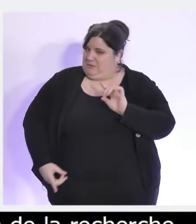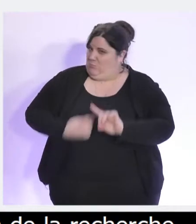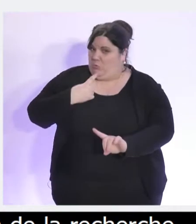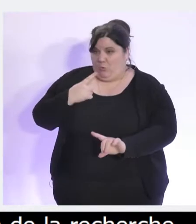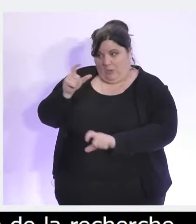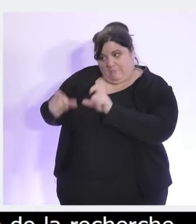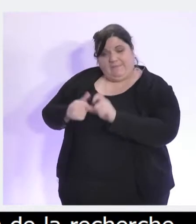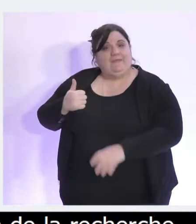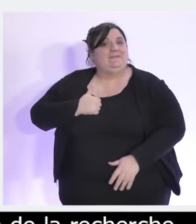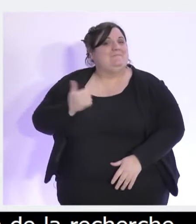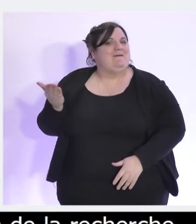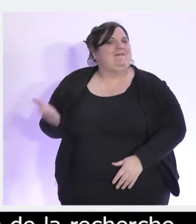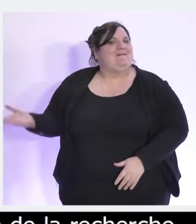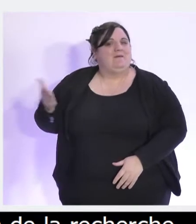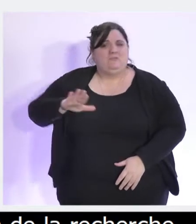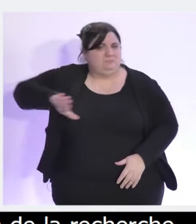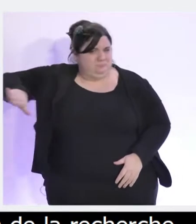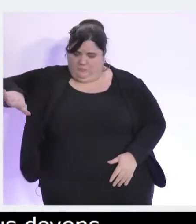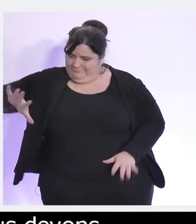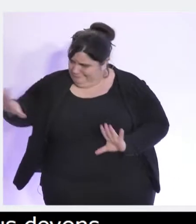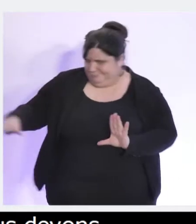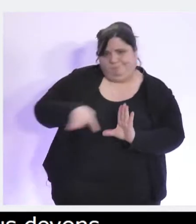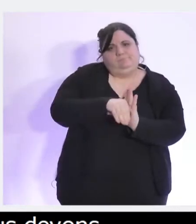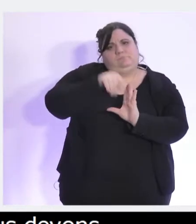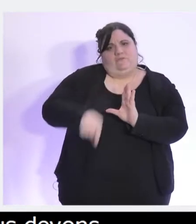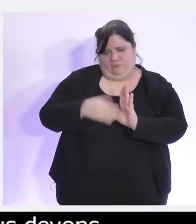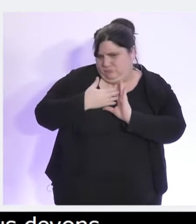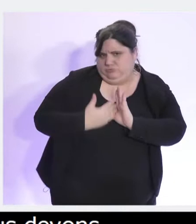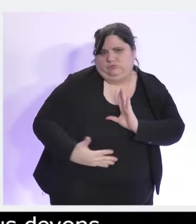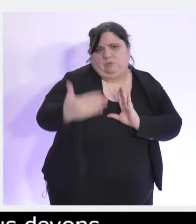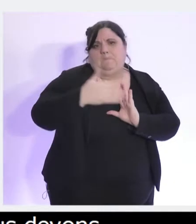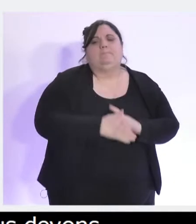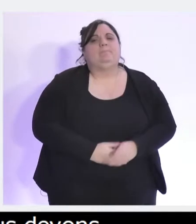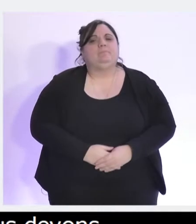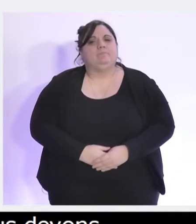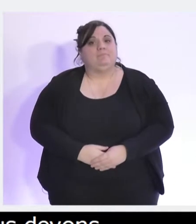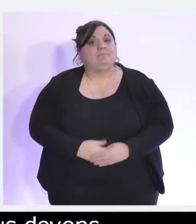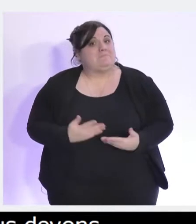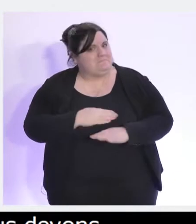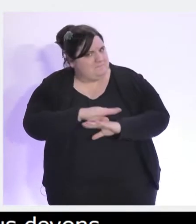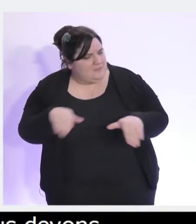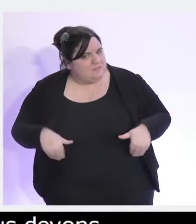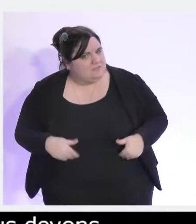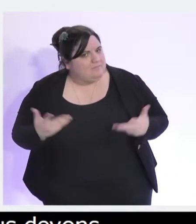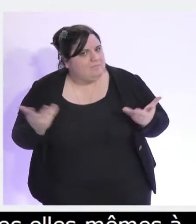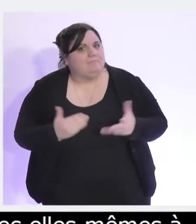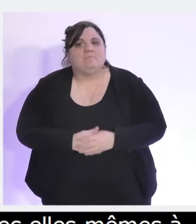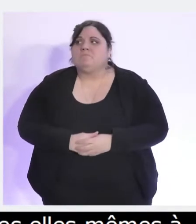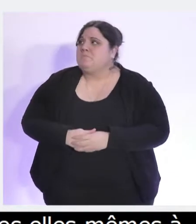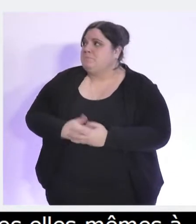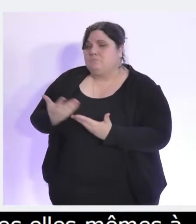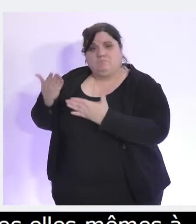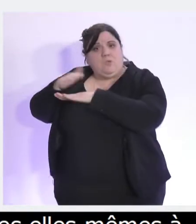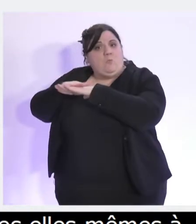should always involve the people involved themselves in each step of the research. During this conference, we talked about a